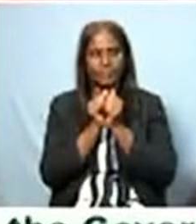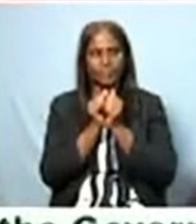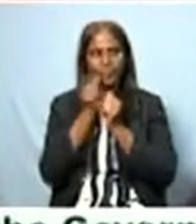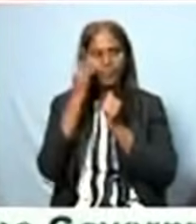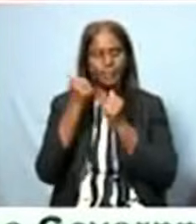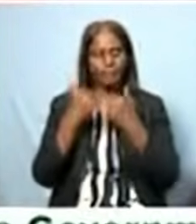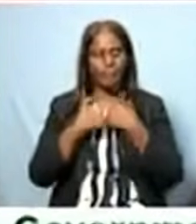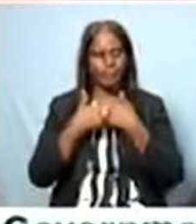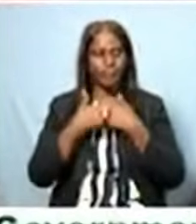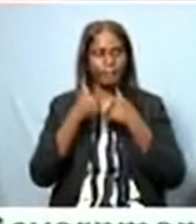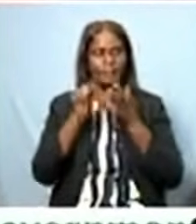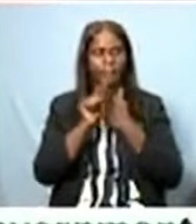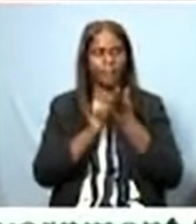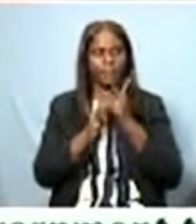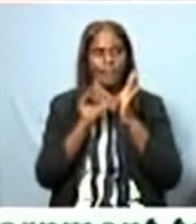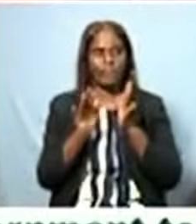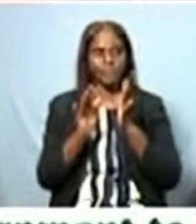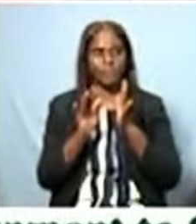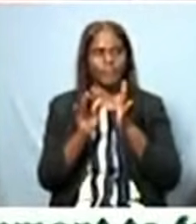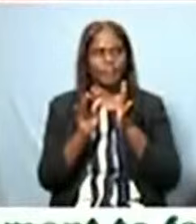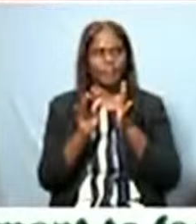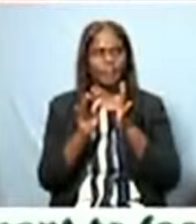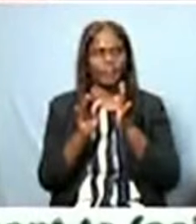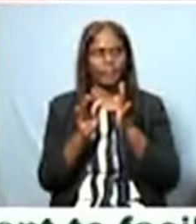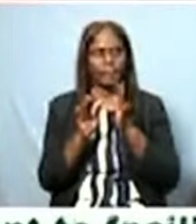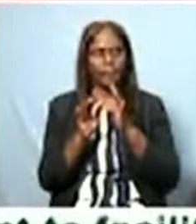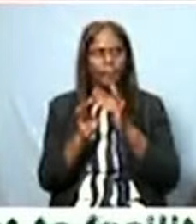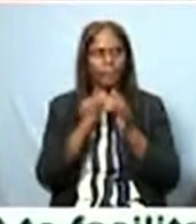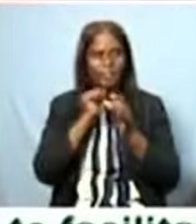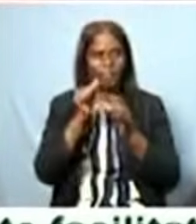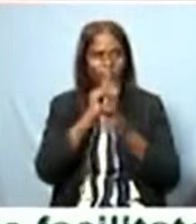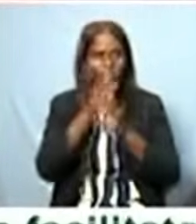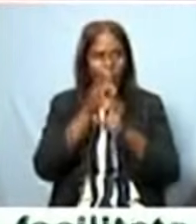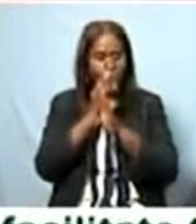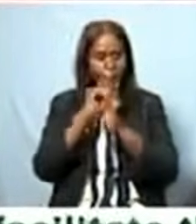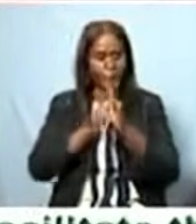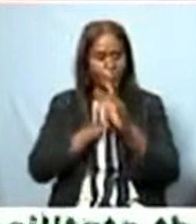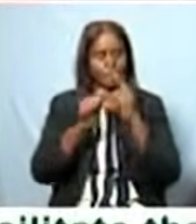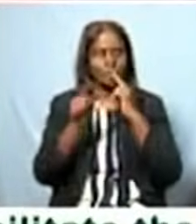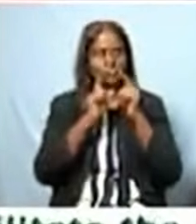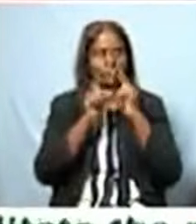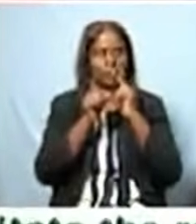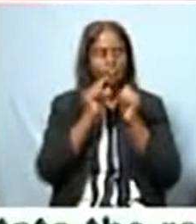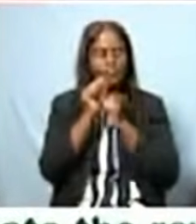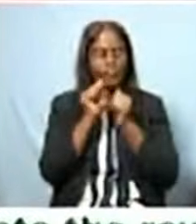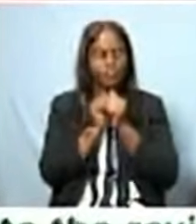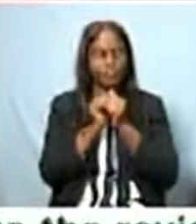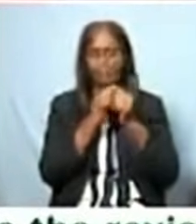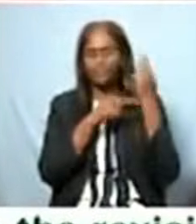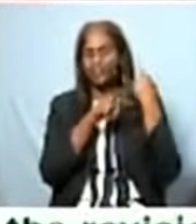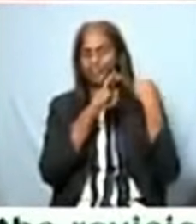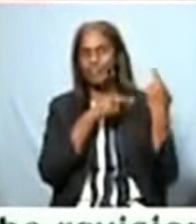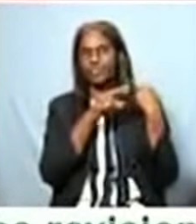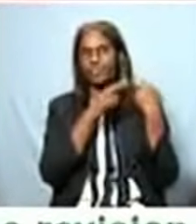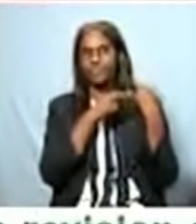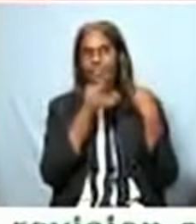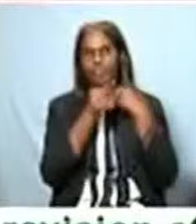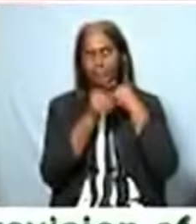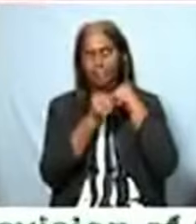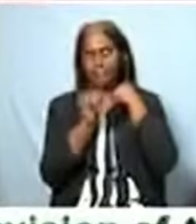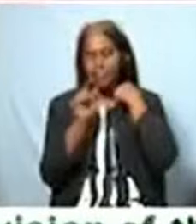lawyers. That is not where the motion is heading to. We are talking about revising